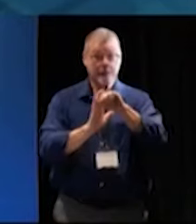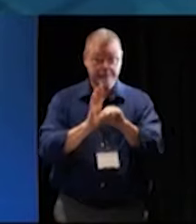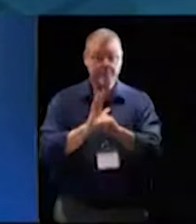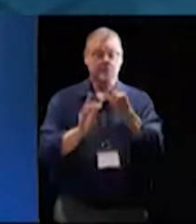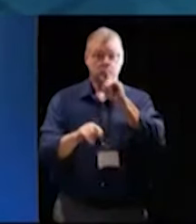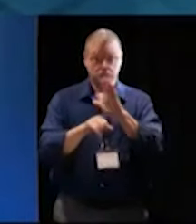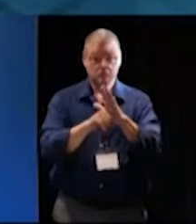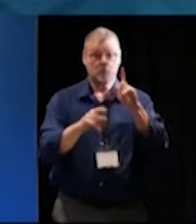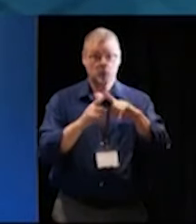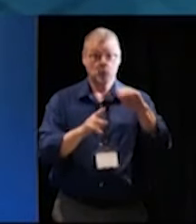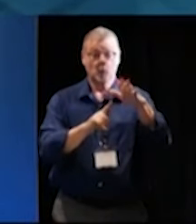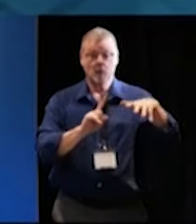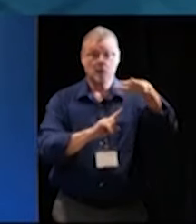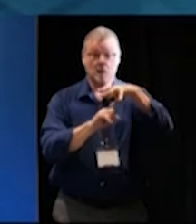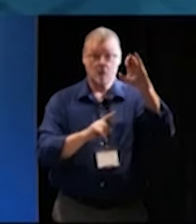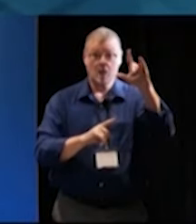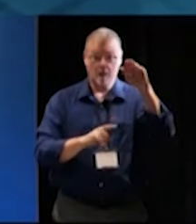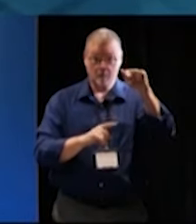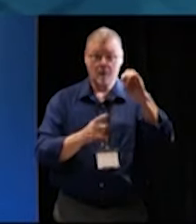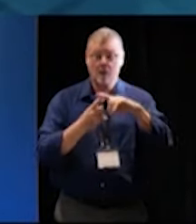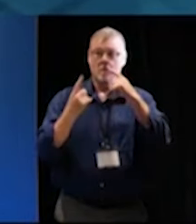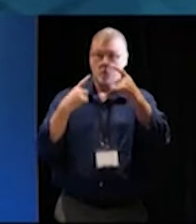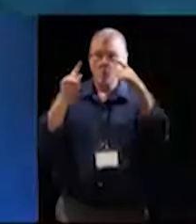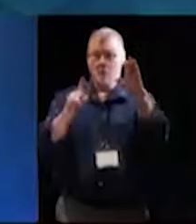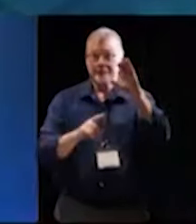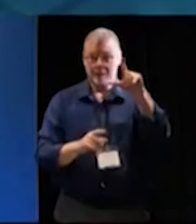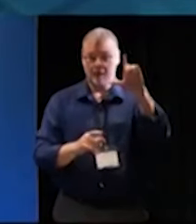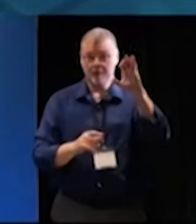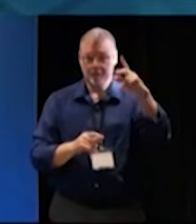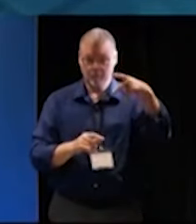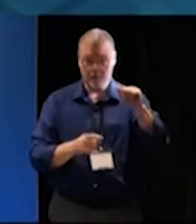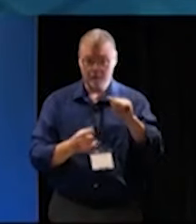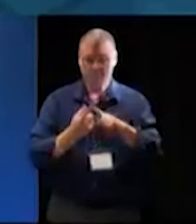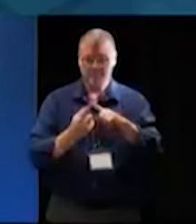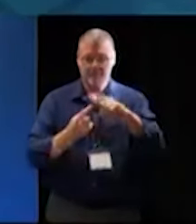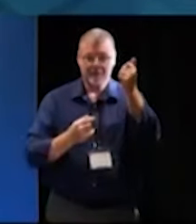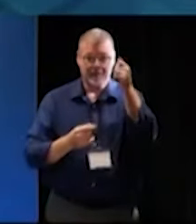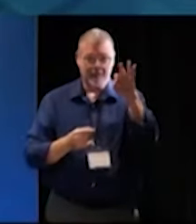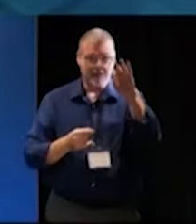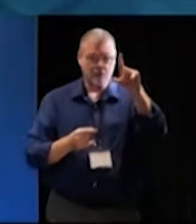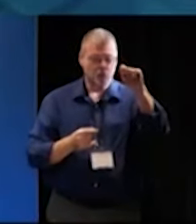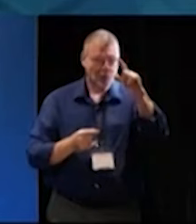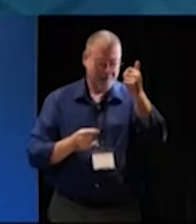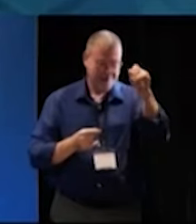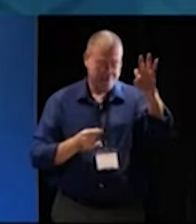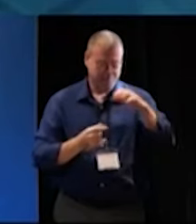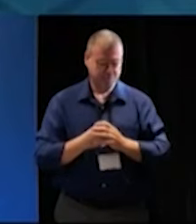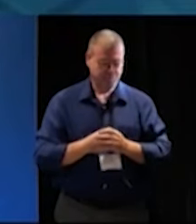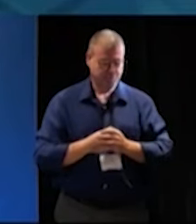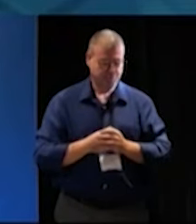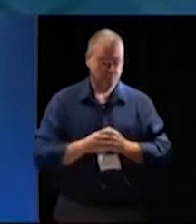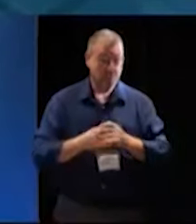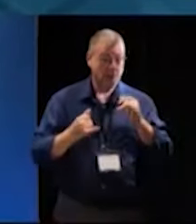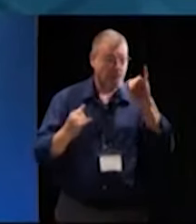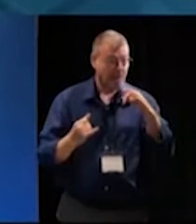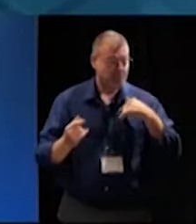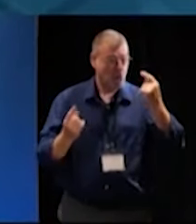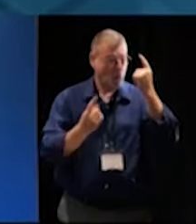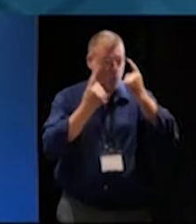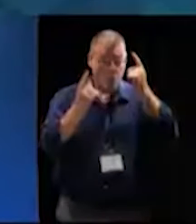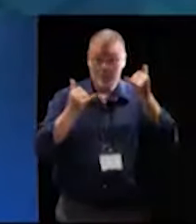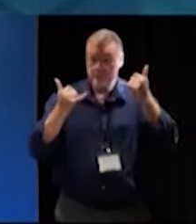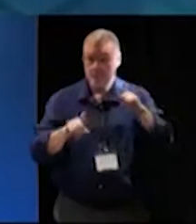action and achieving the goals of the CLCPA passed in 2019. Now, if there's anyone who's wondering why we're still committed to